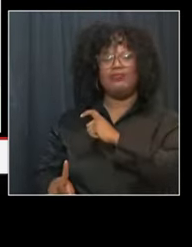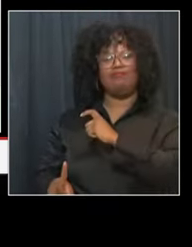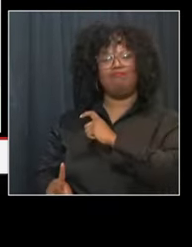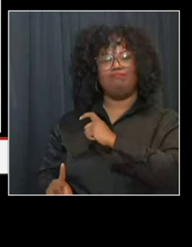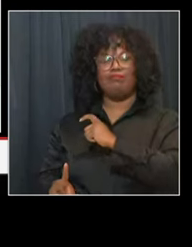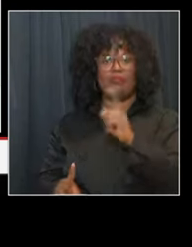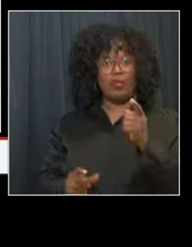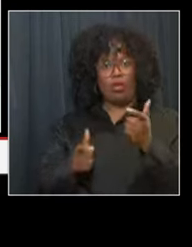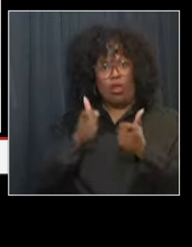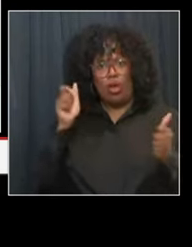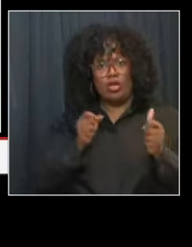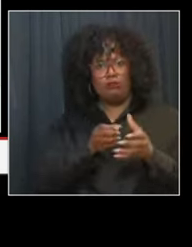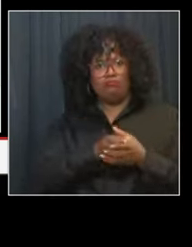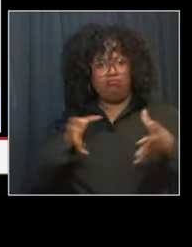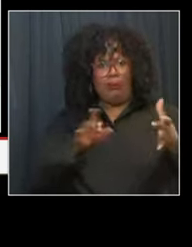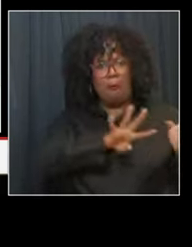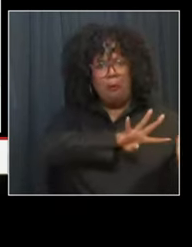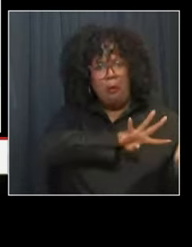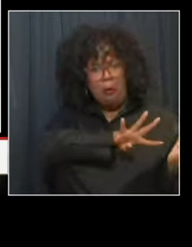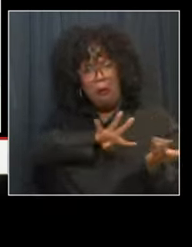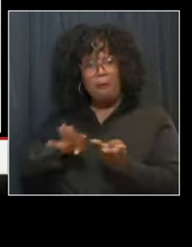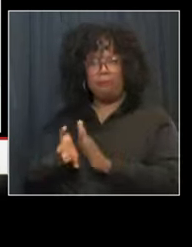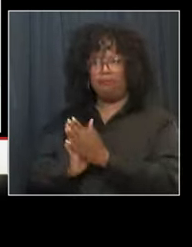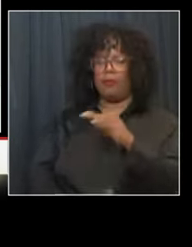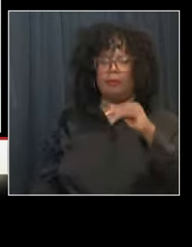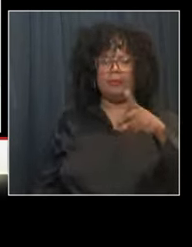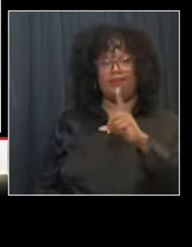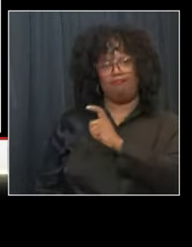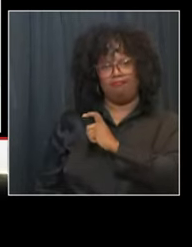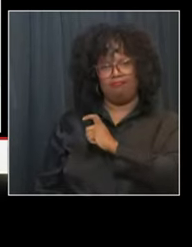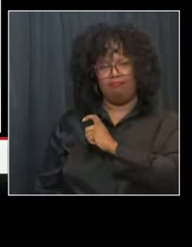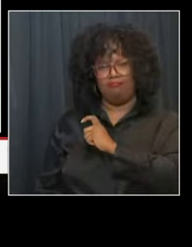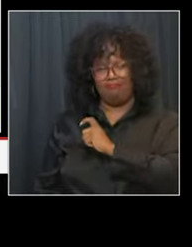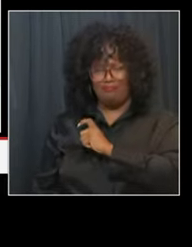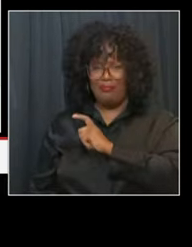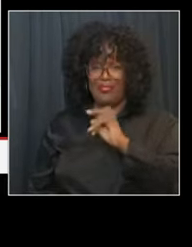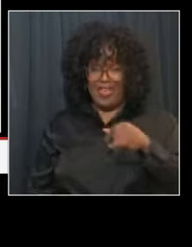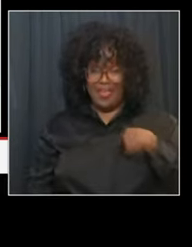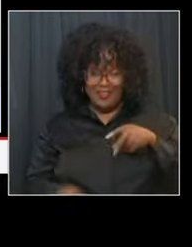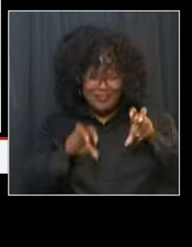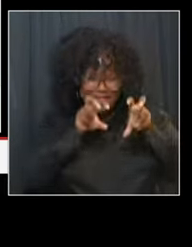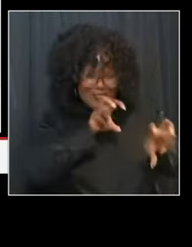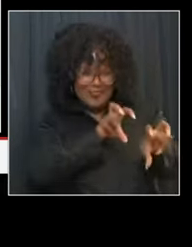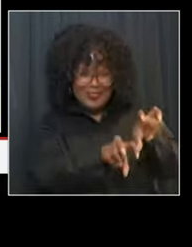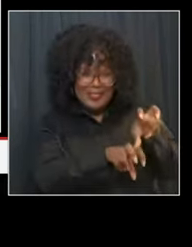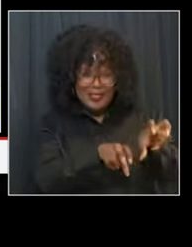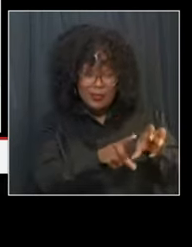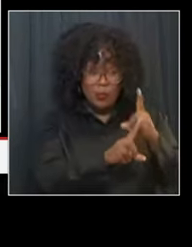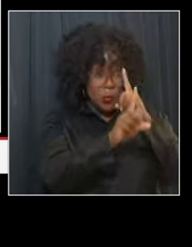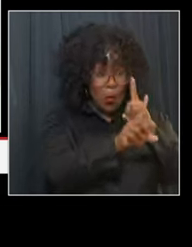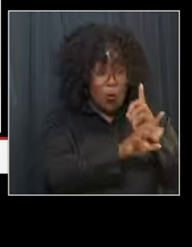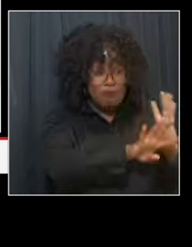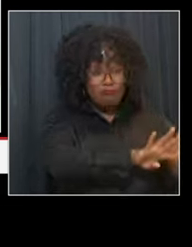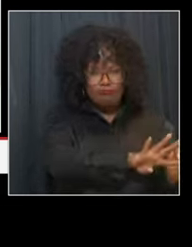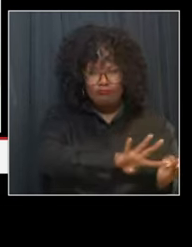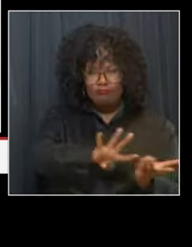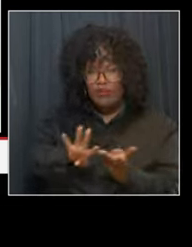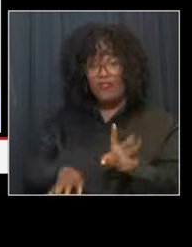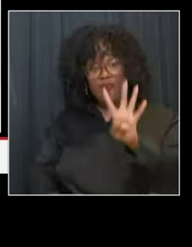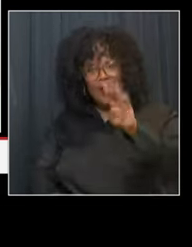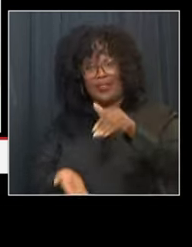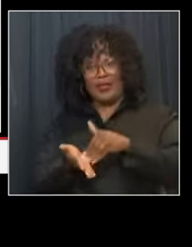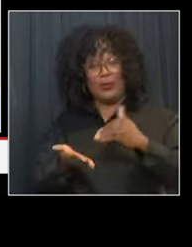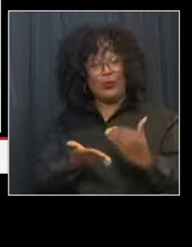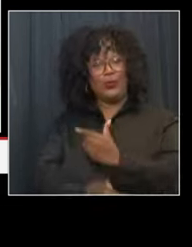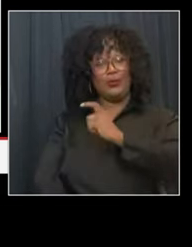but we also continue to invest in ways to ensure that we are on our path to 4,000. We are committed to that, to ensuring that we have the number of